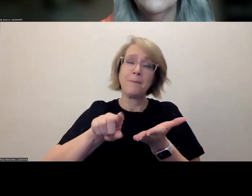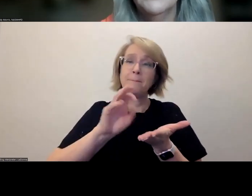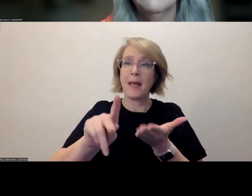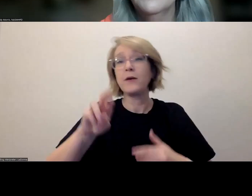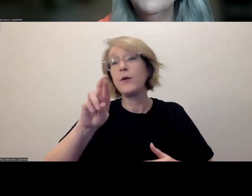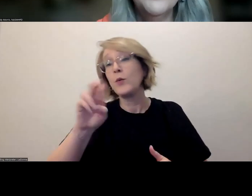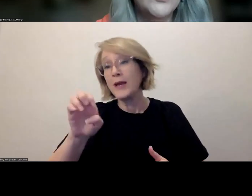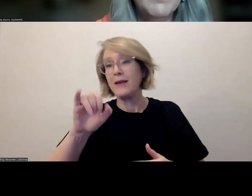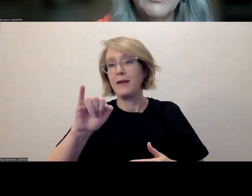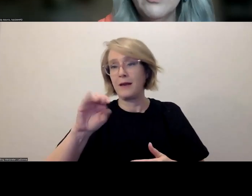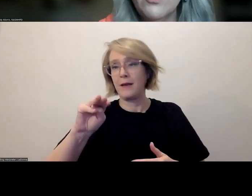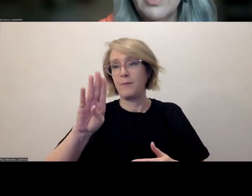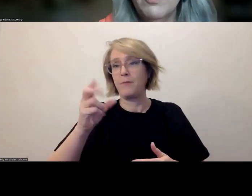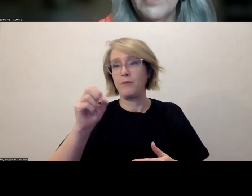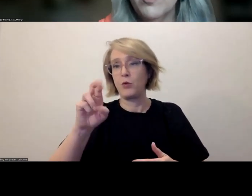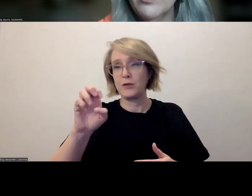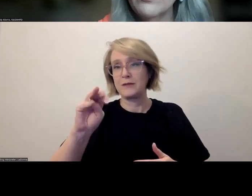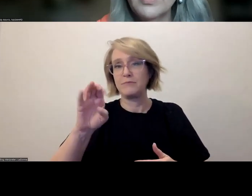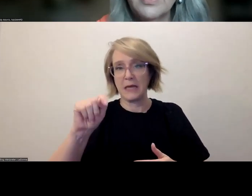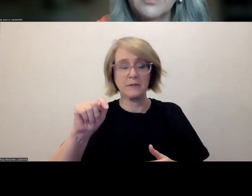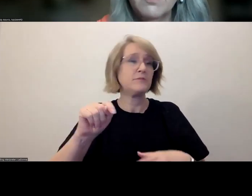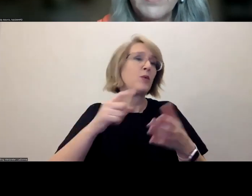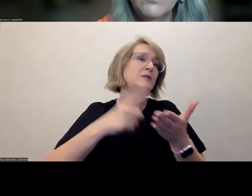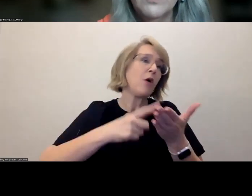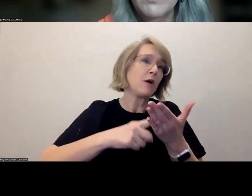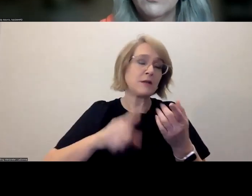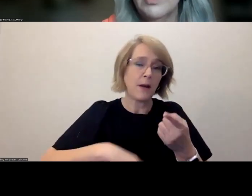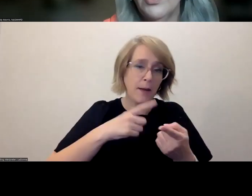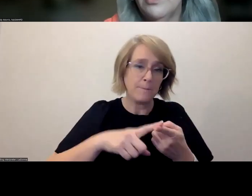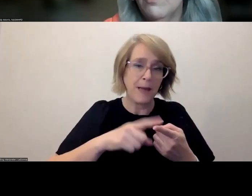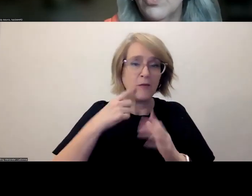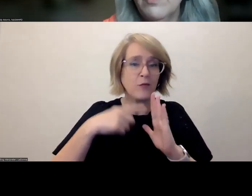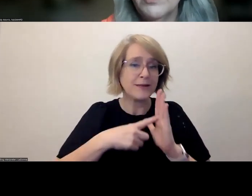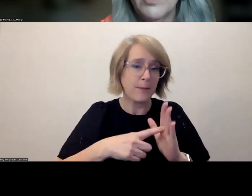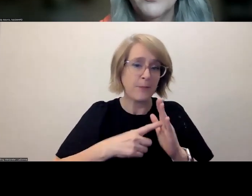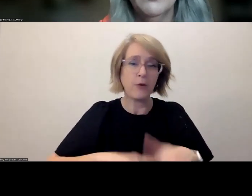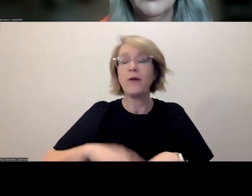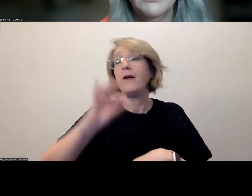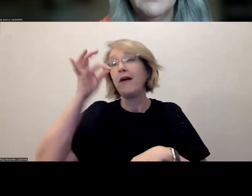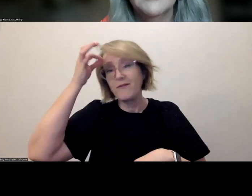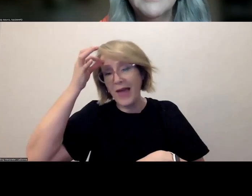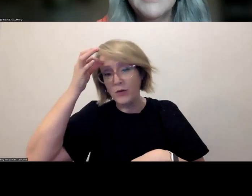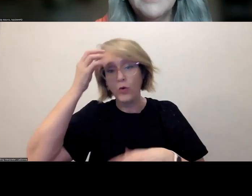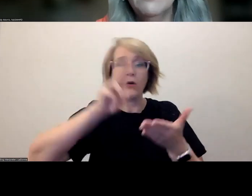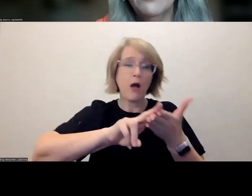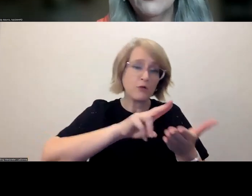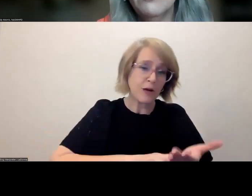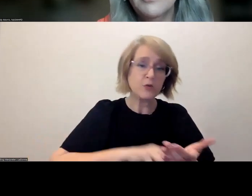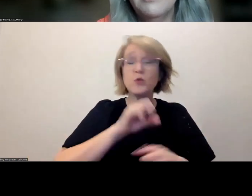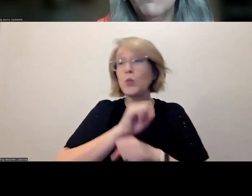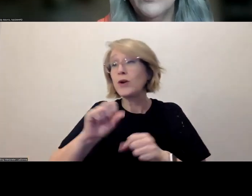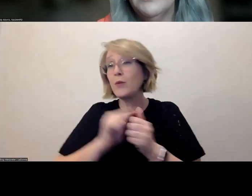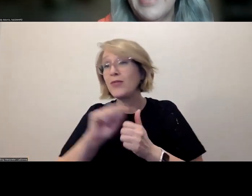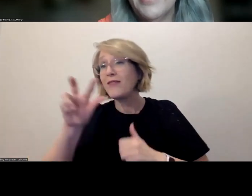private insurance. Talked about contracting with federal partners like the Veterans Administration and working with tribal communities. And then the